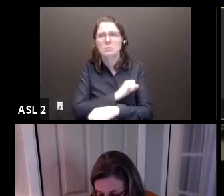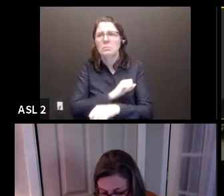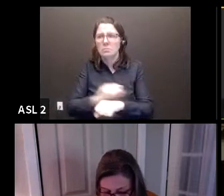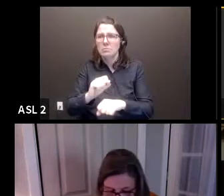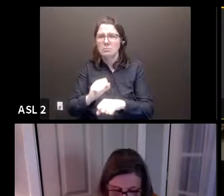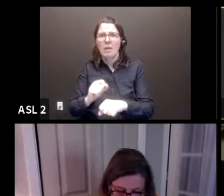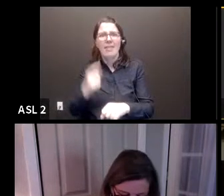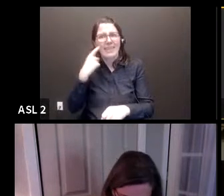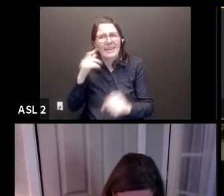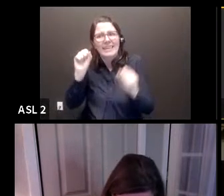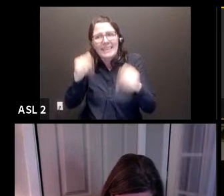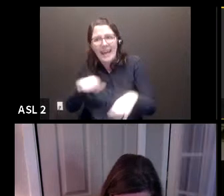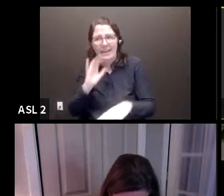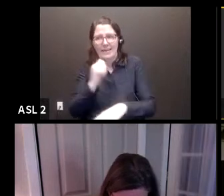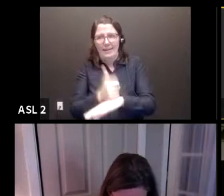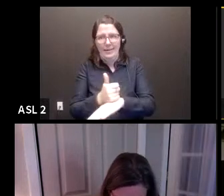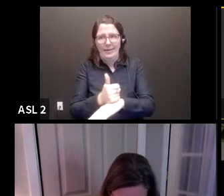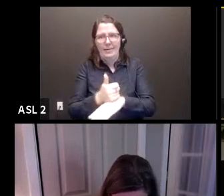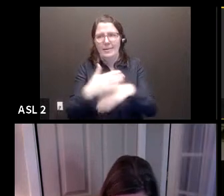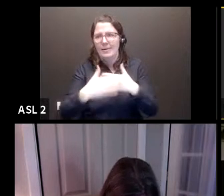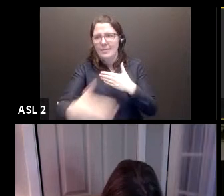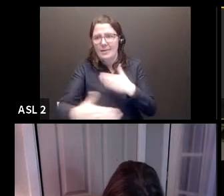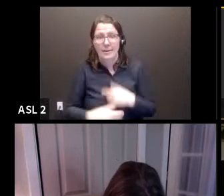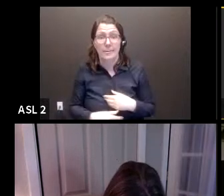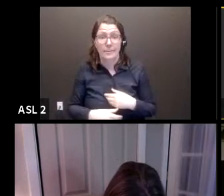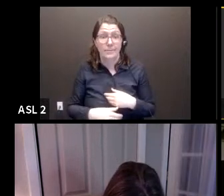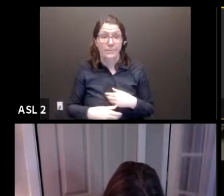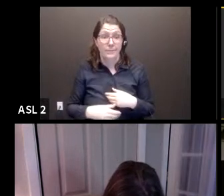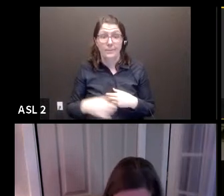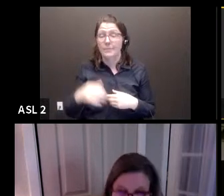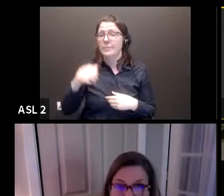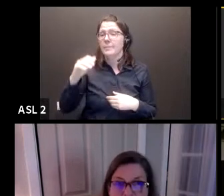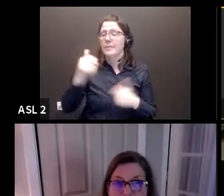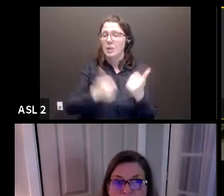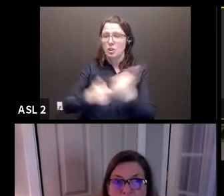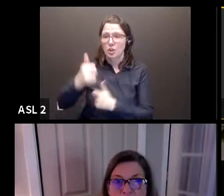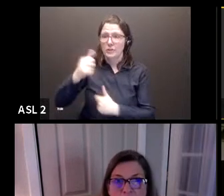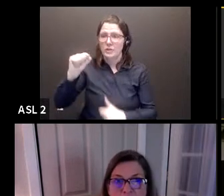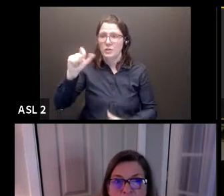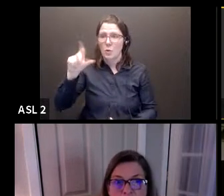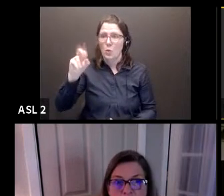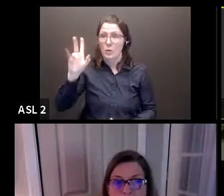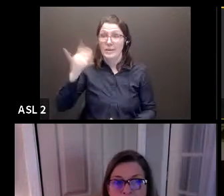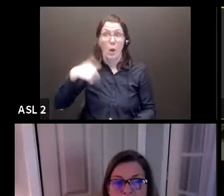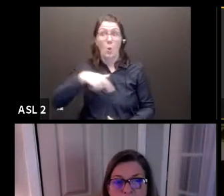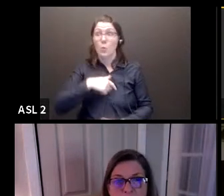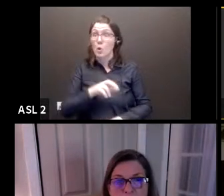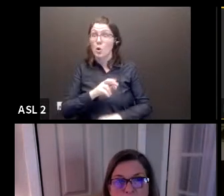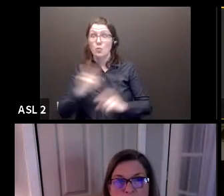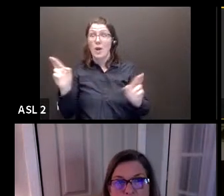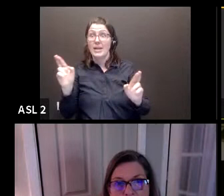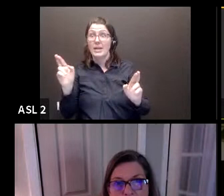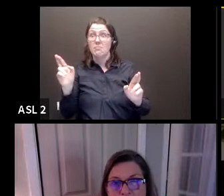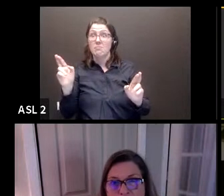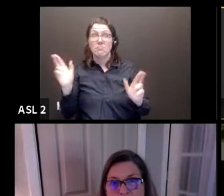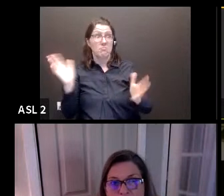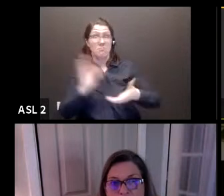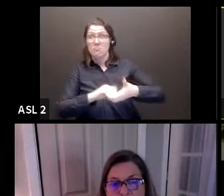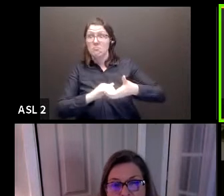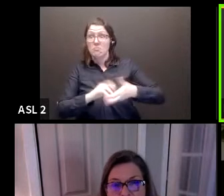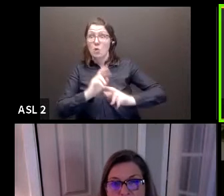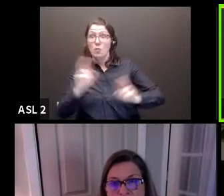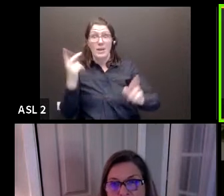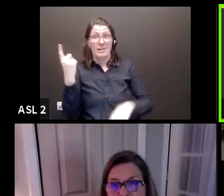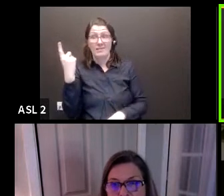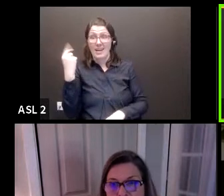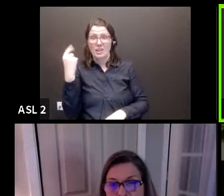member nurman thank you for the extra question we're ready to start we were ready to start a year ago that's been our point let's get going on this so